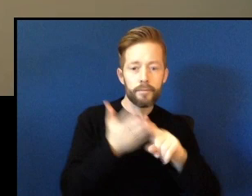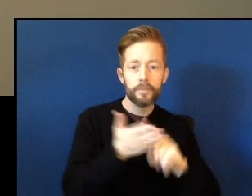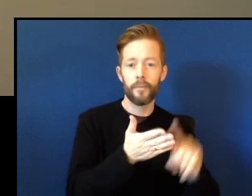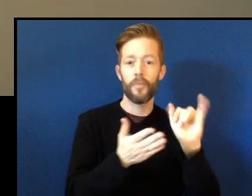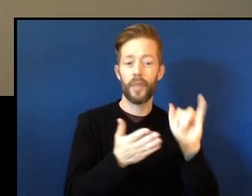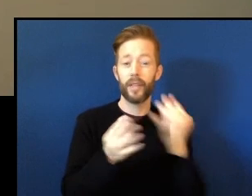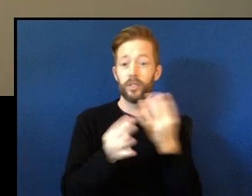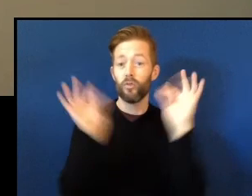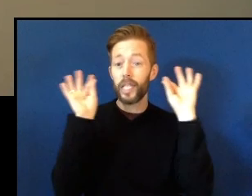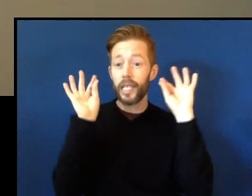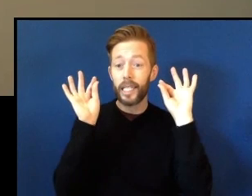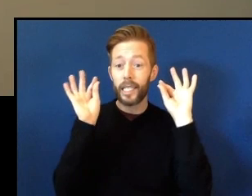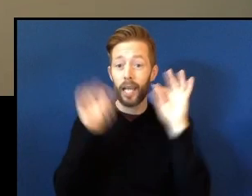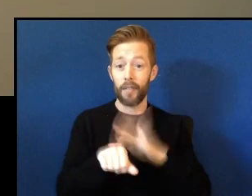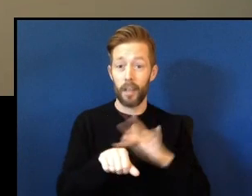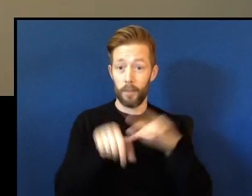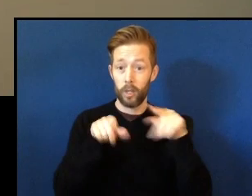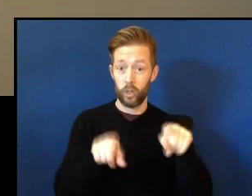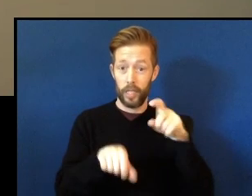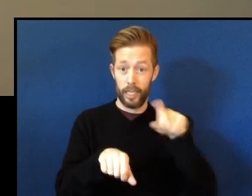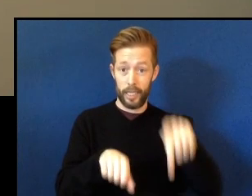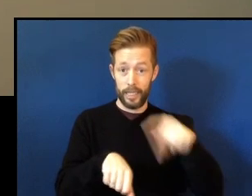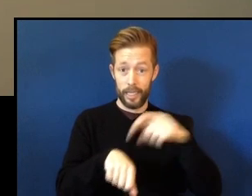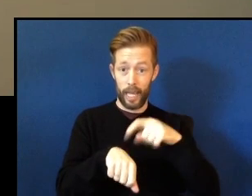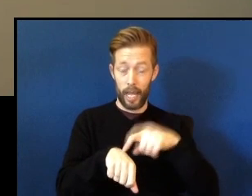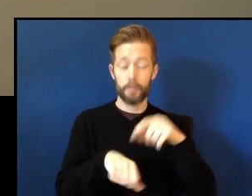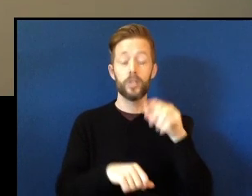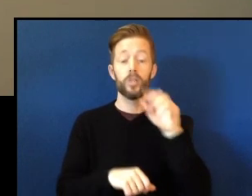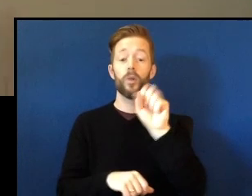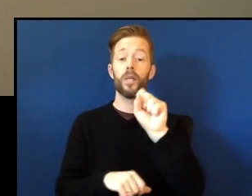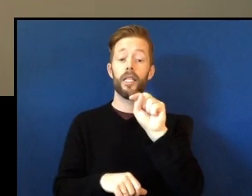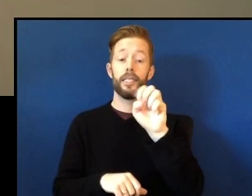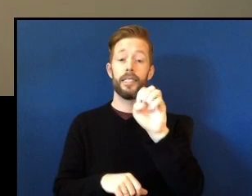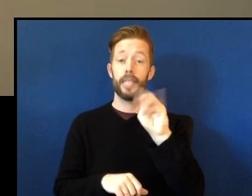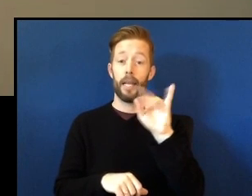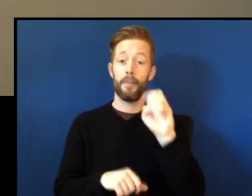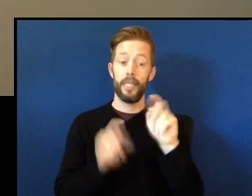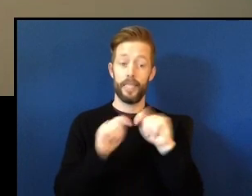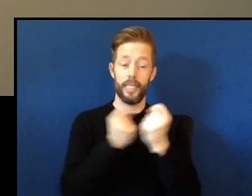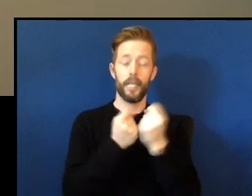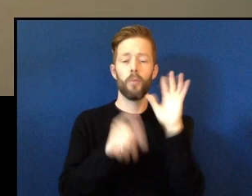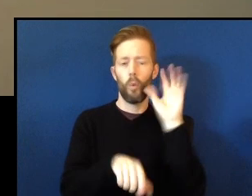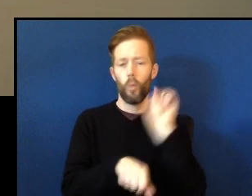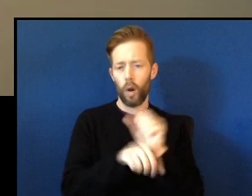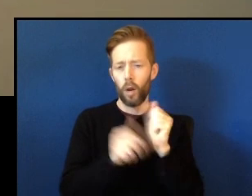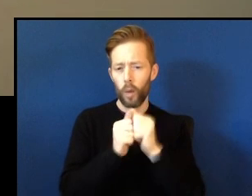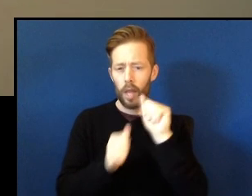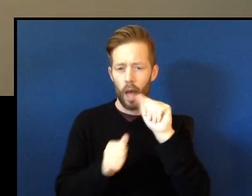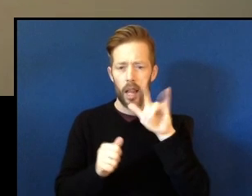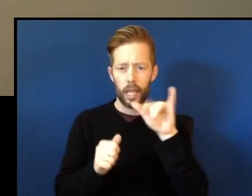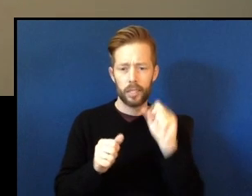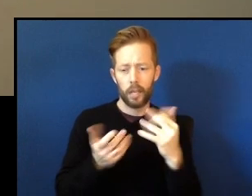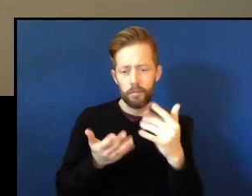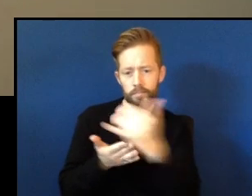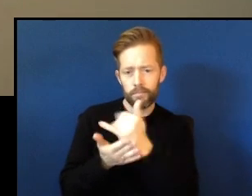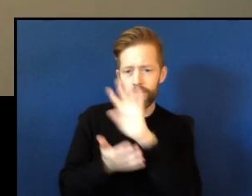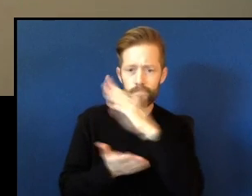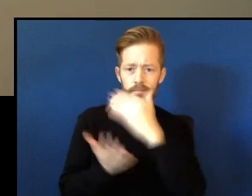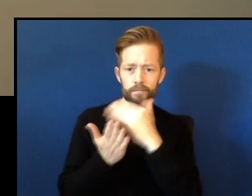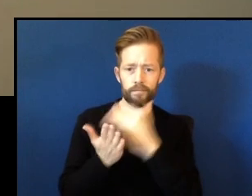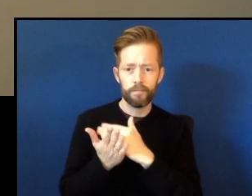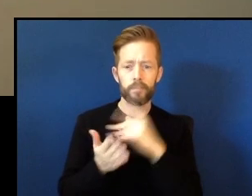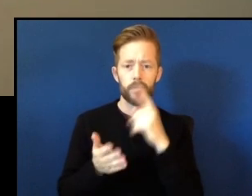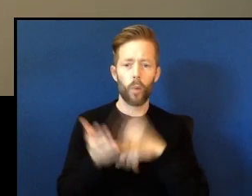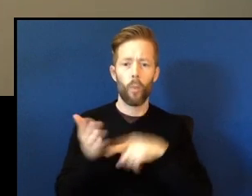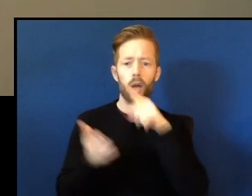are even freely available during this time. So our STEMI team will work with Alyssa gathering the list of